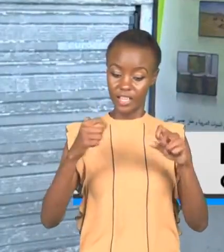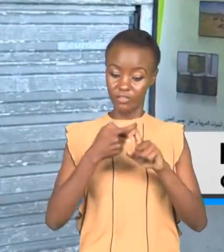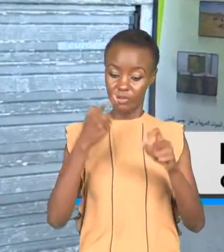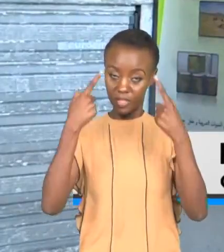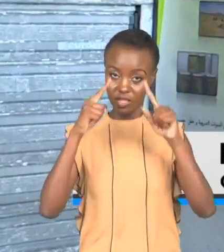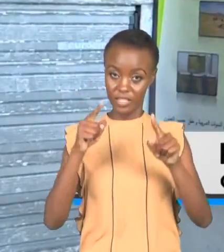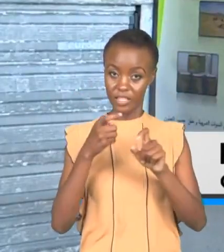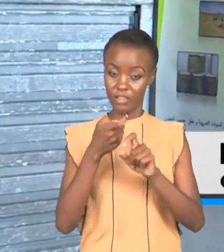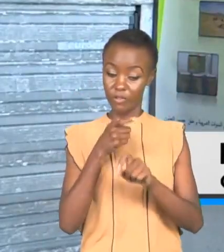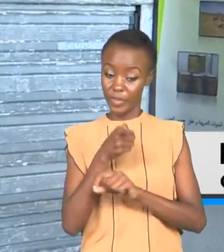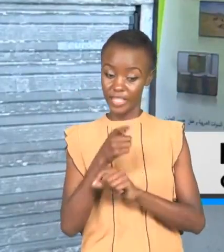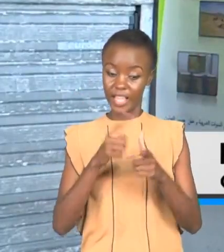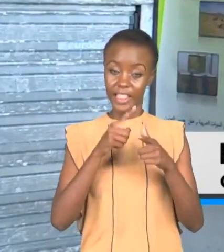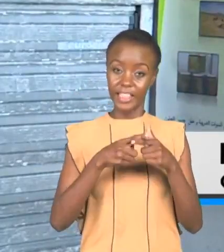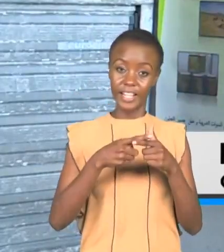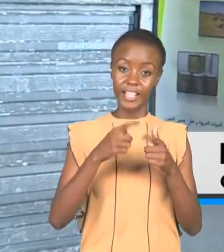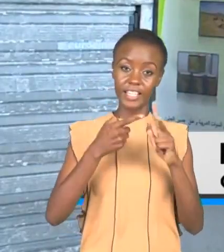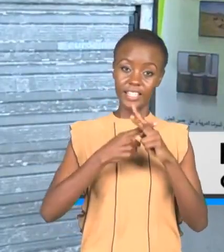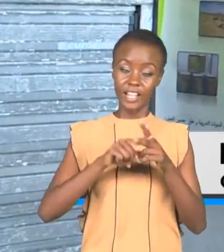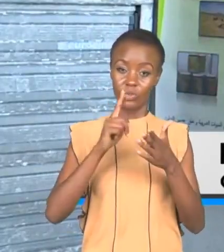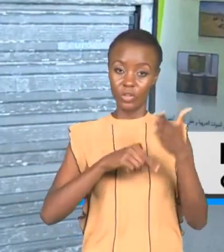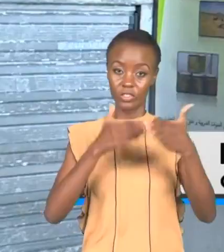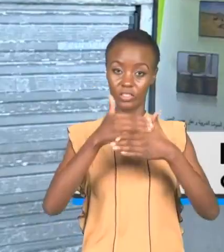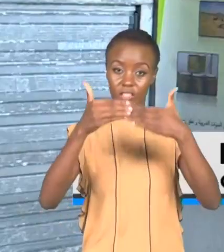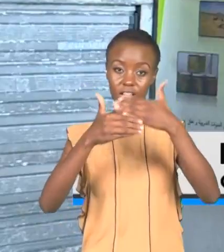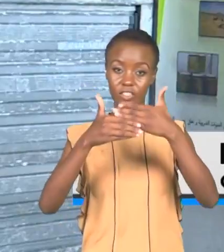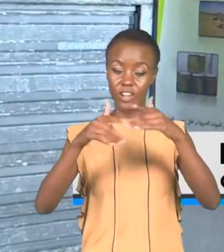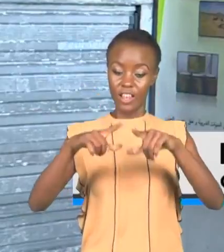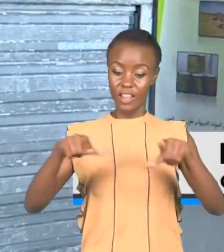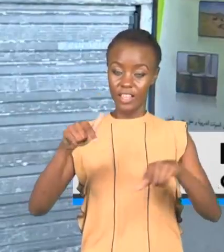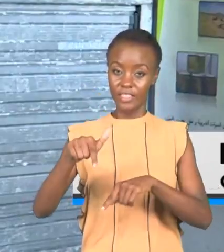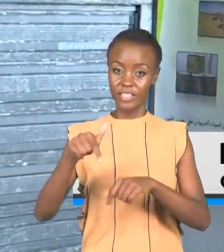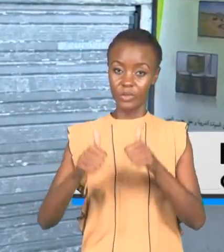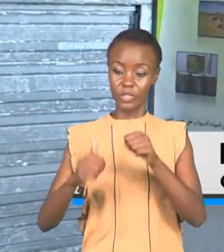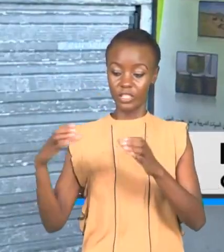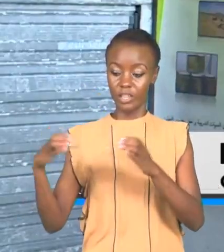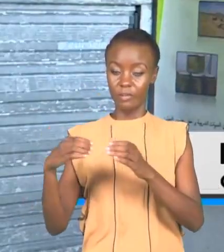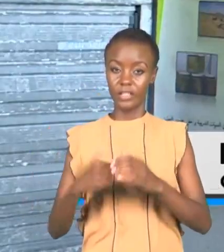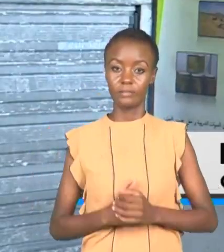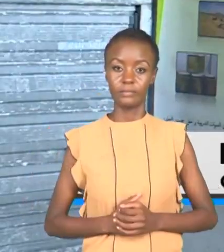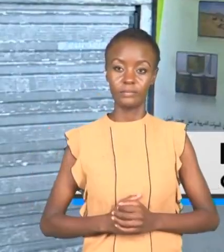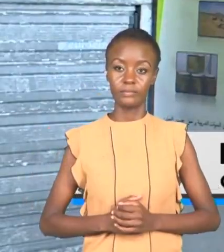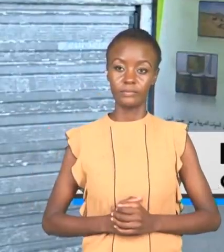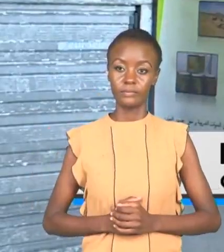of the product, we started the construction of a manufacturing plant for this cooperative straight away.